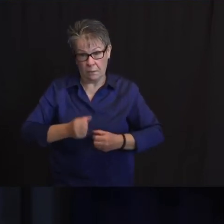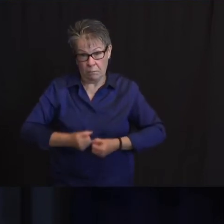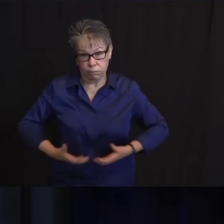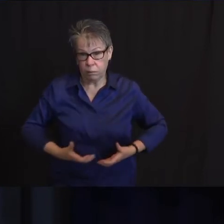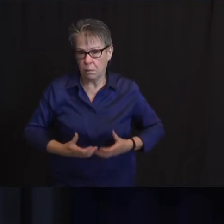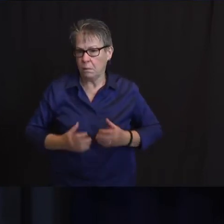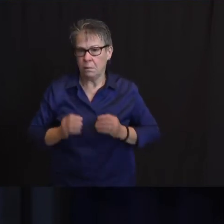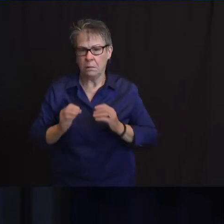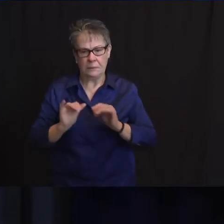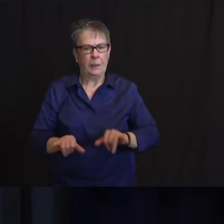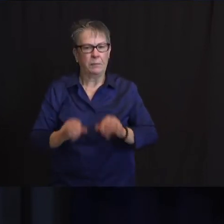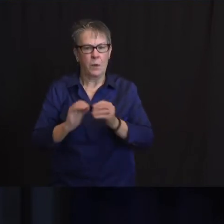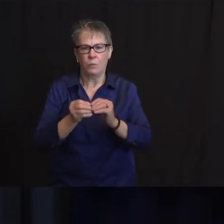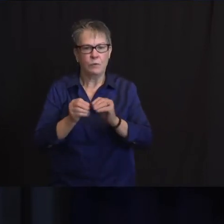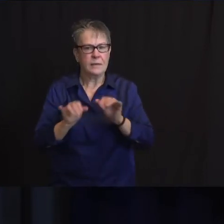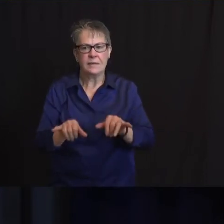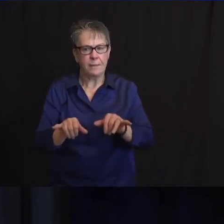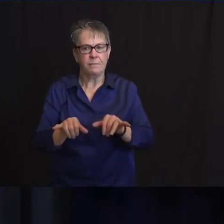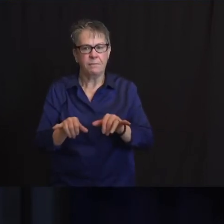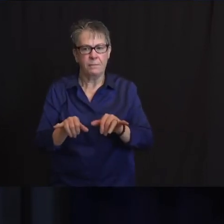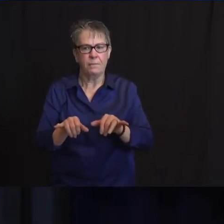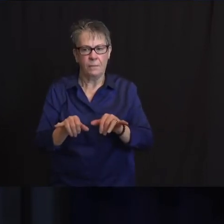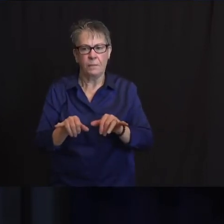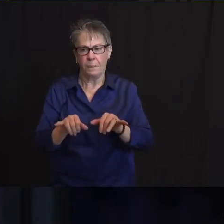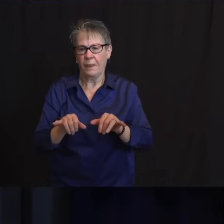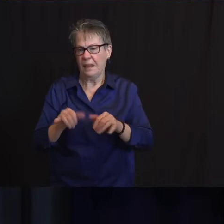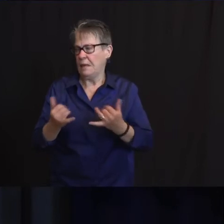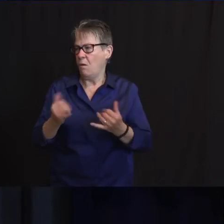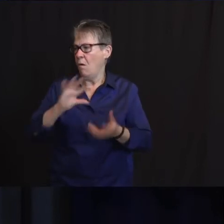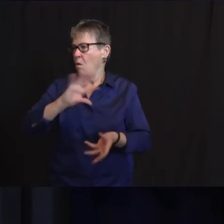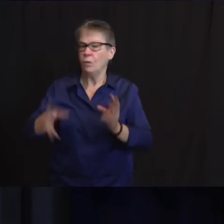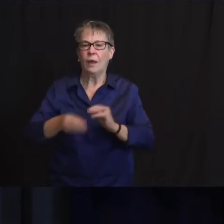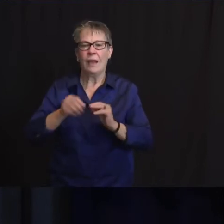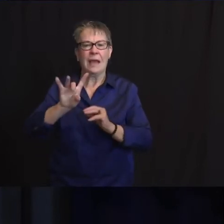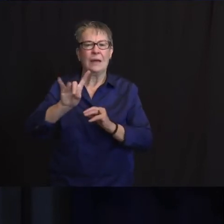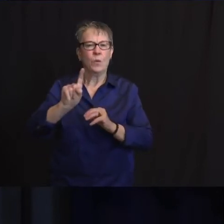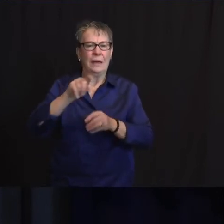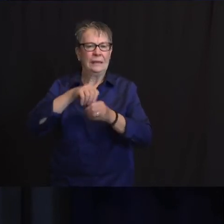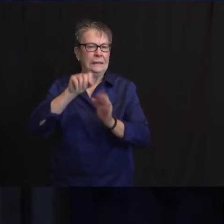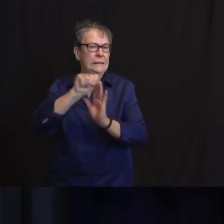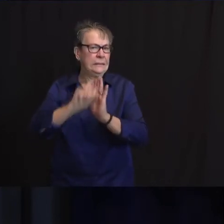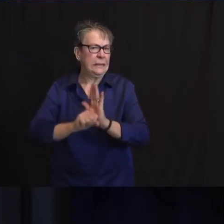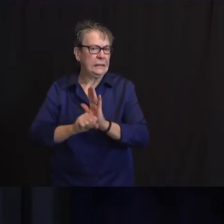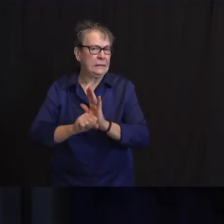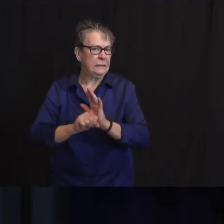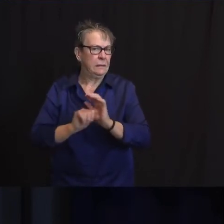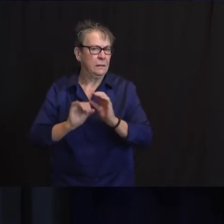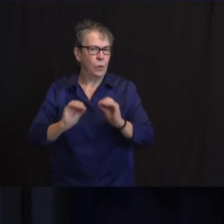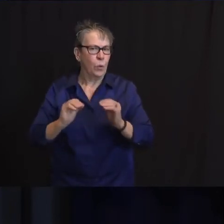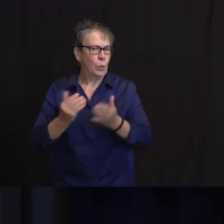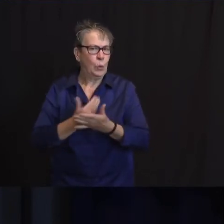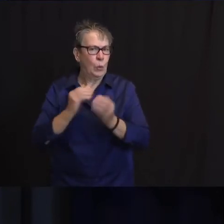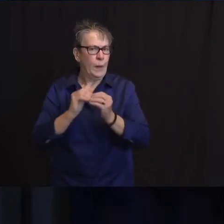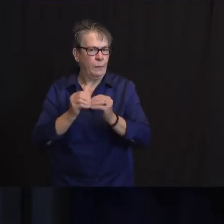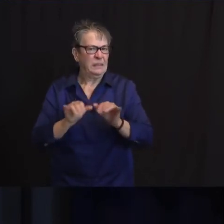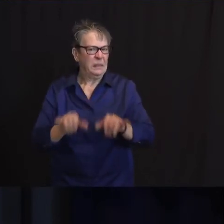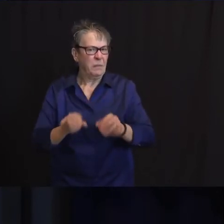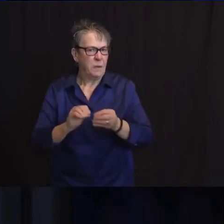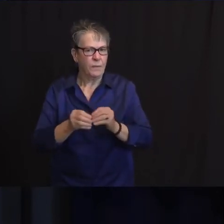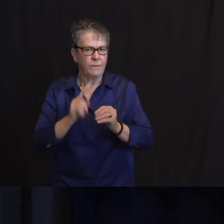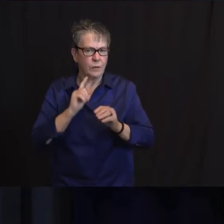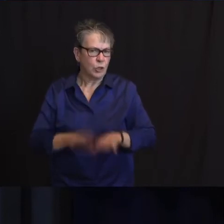81 cumulative cases in our state. The governor reviewed the new cases and deaths. In terms of deaths,